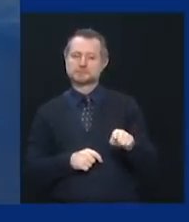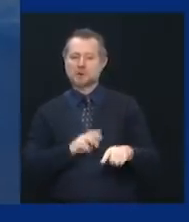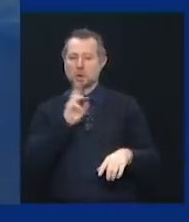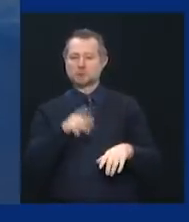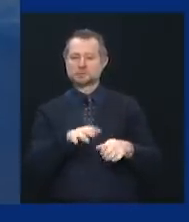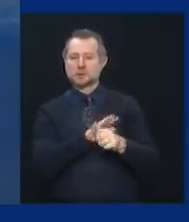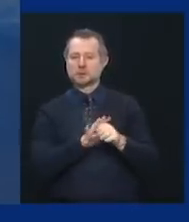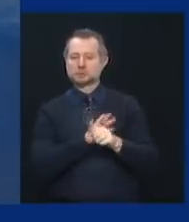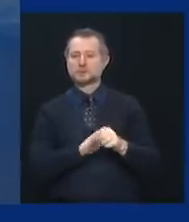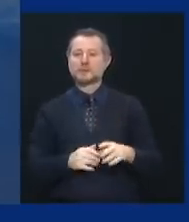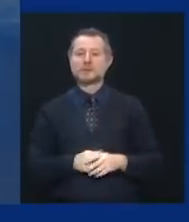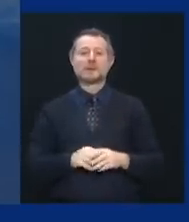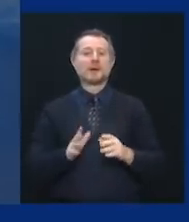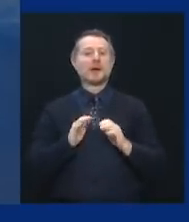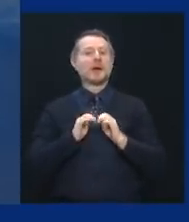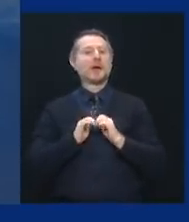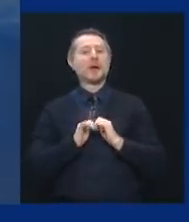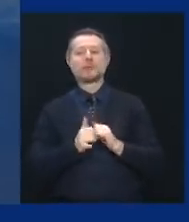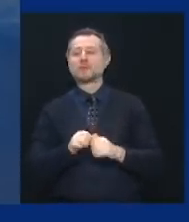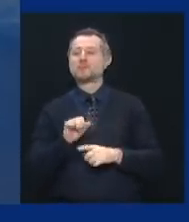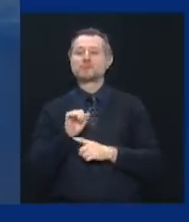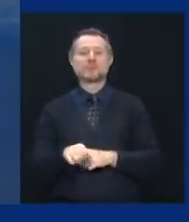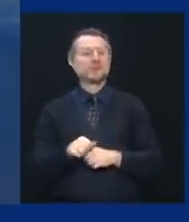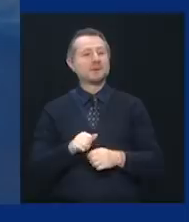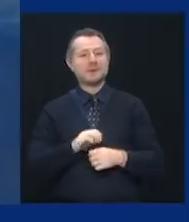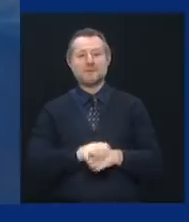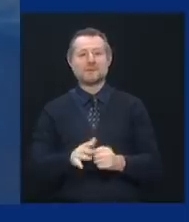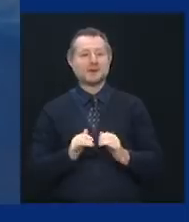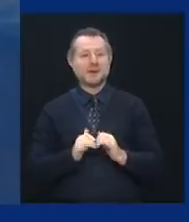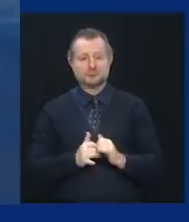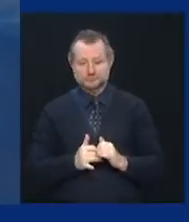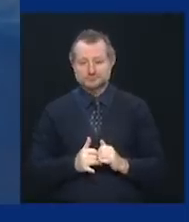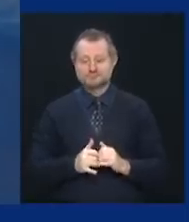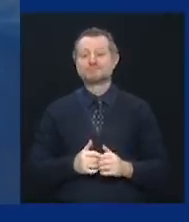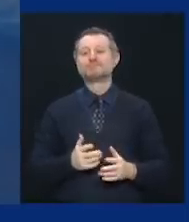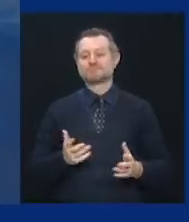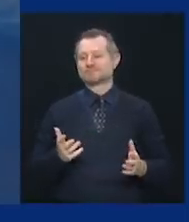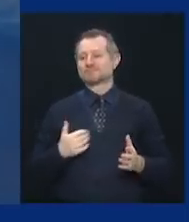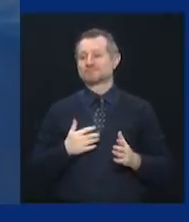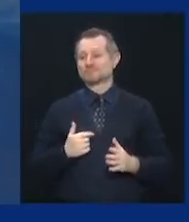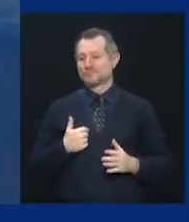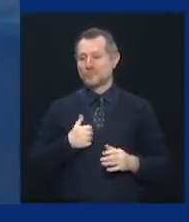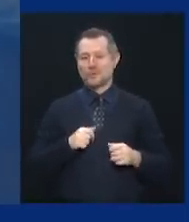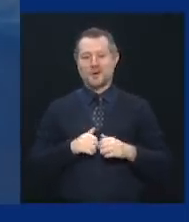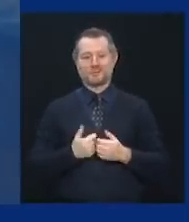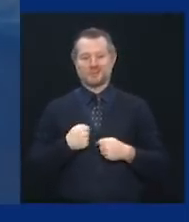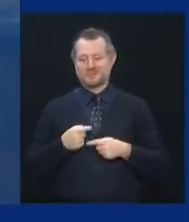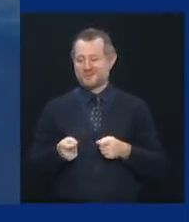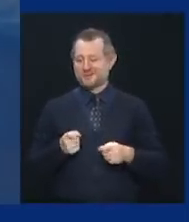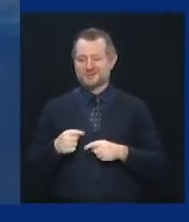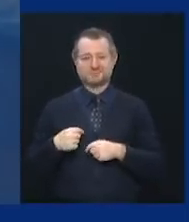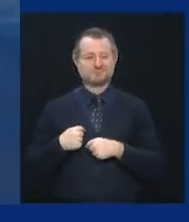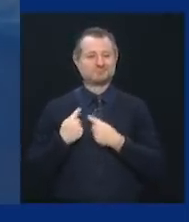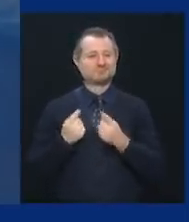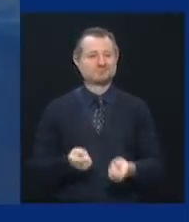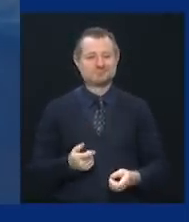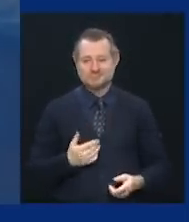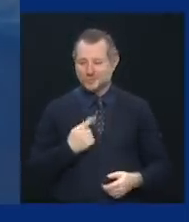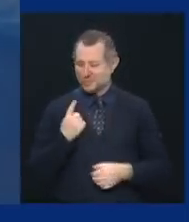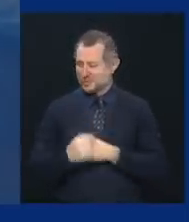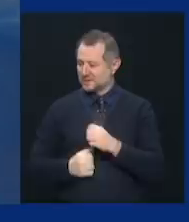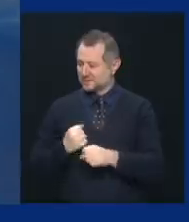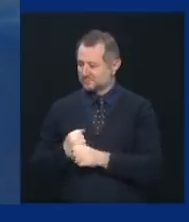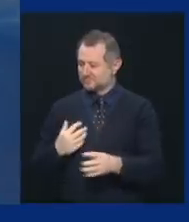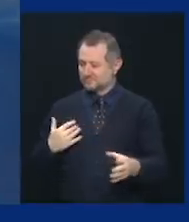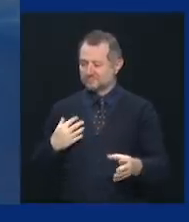How do we defeat COVID? We defeat COVID the way we've been controlling COVID for the past year. It is